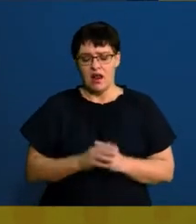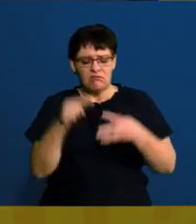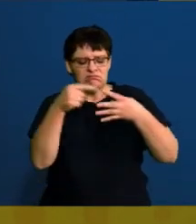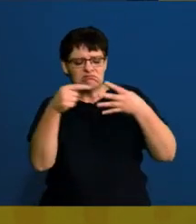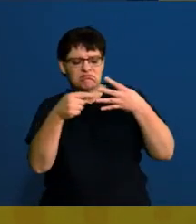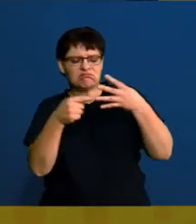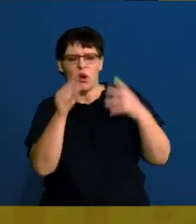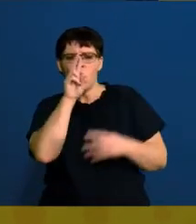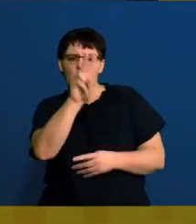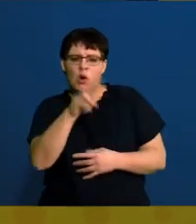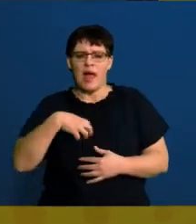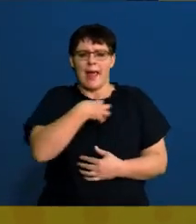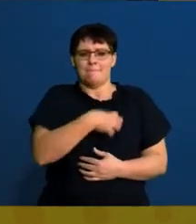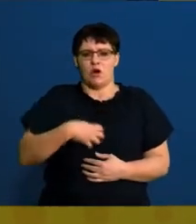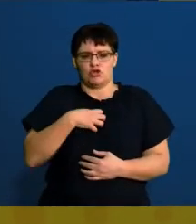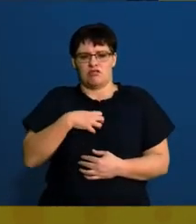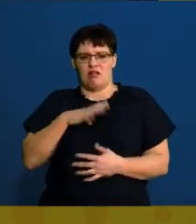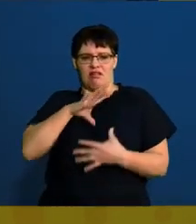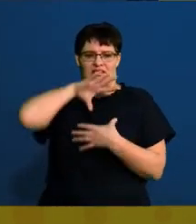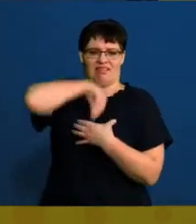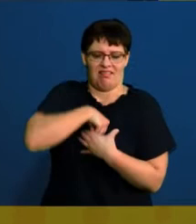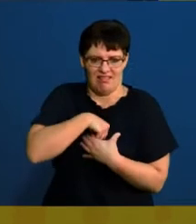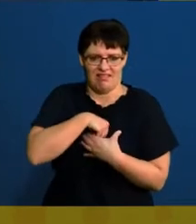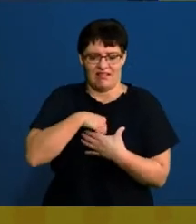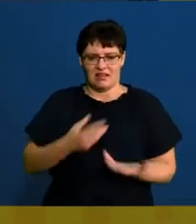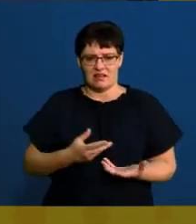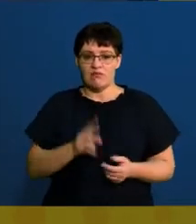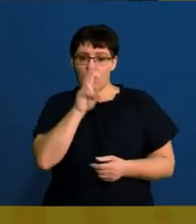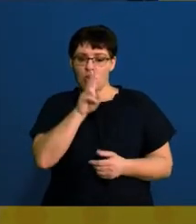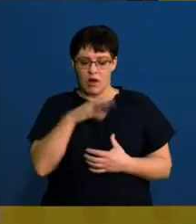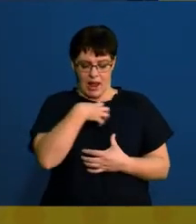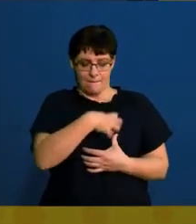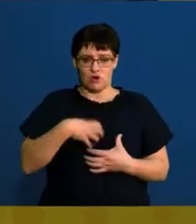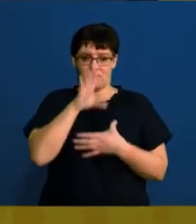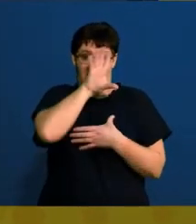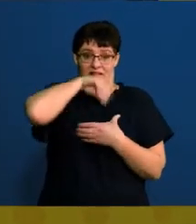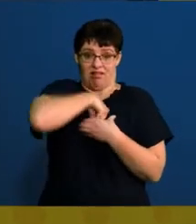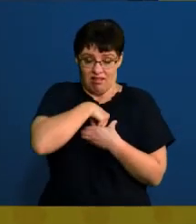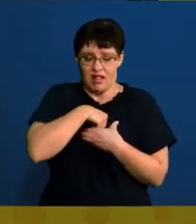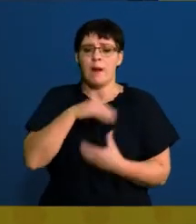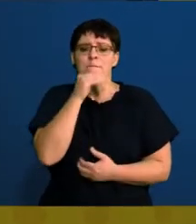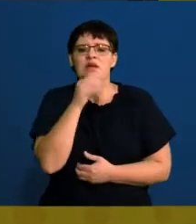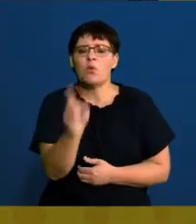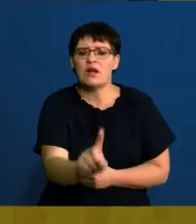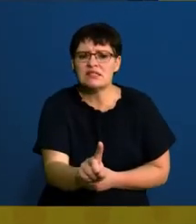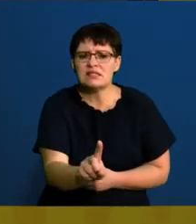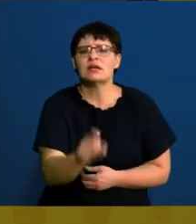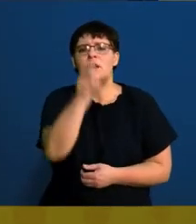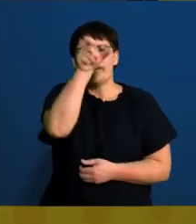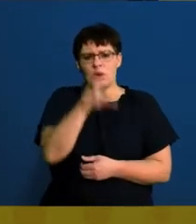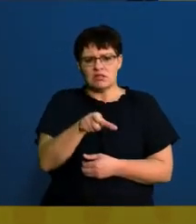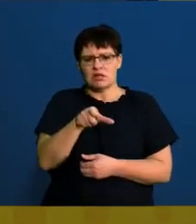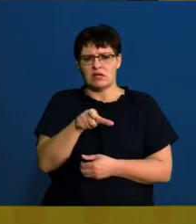when we talk about emotional appeal. So when we look at emotional appeal, very often people are very troubled by the